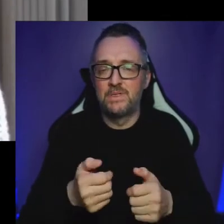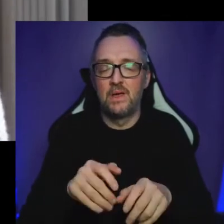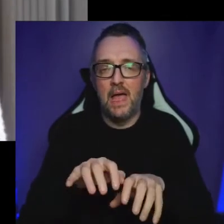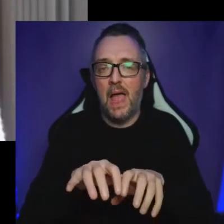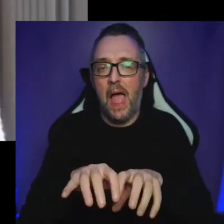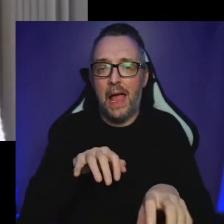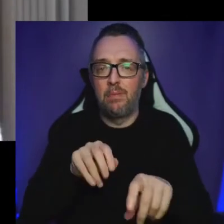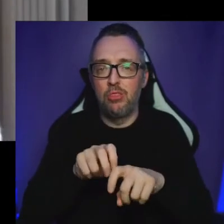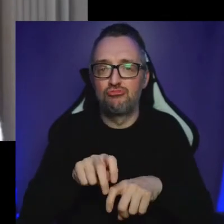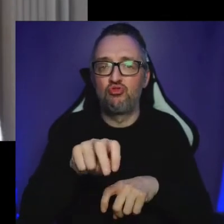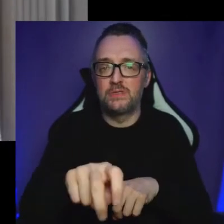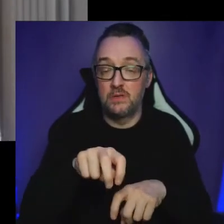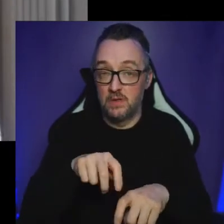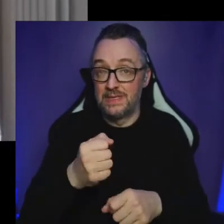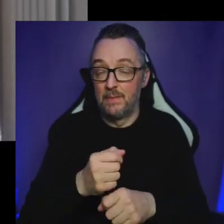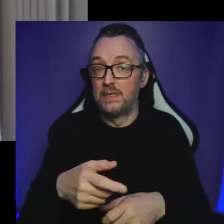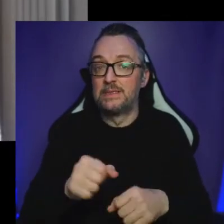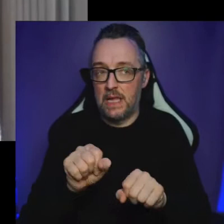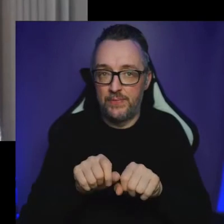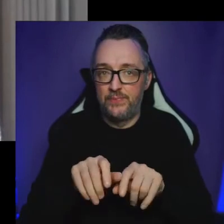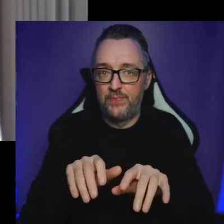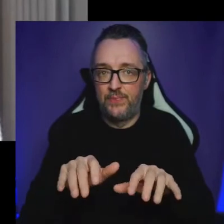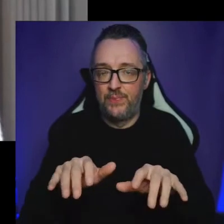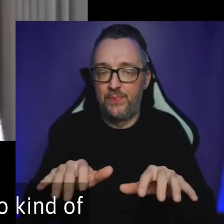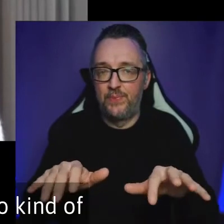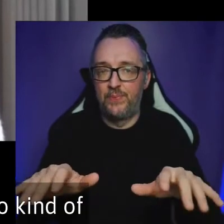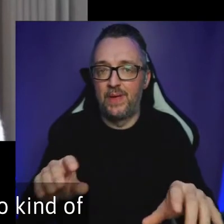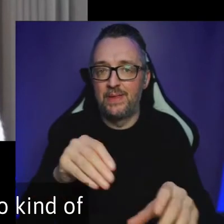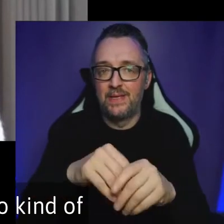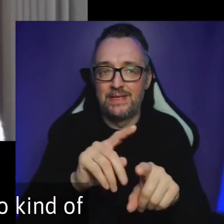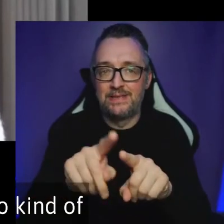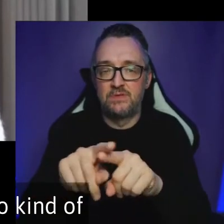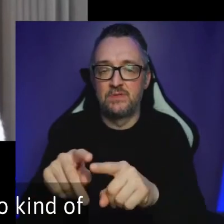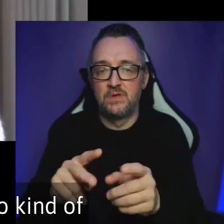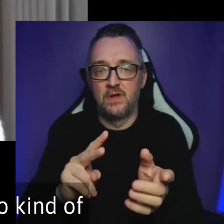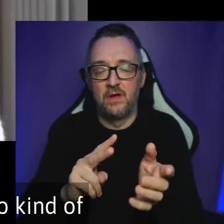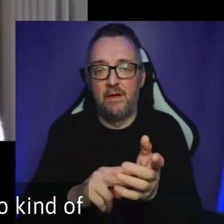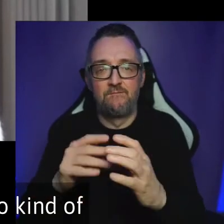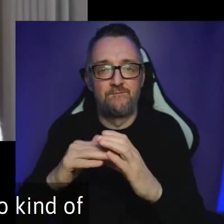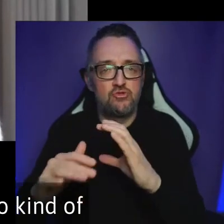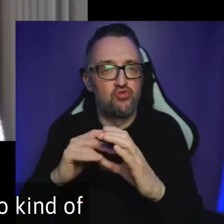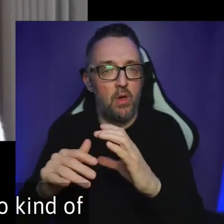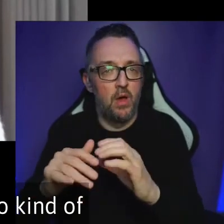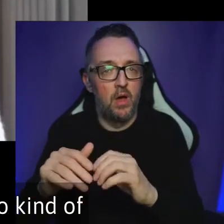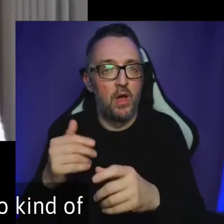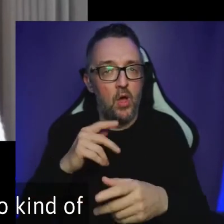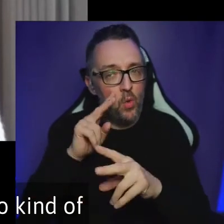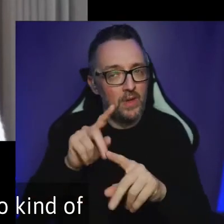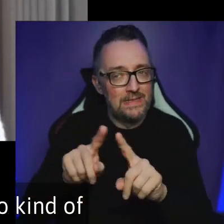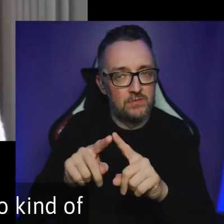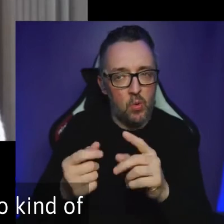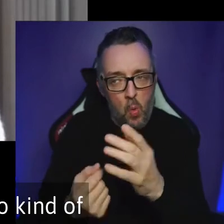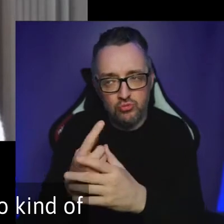it happens to be, it's actually starting to reach out into different spaces and virtual spaces and looking at opportunities to